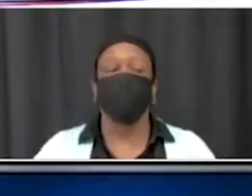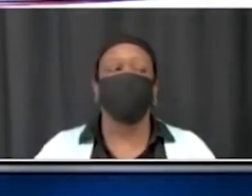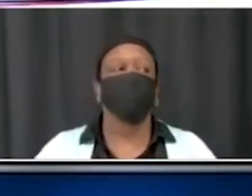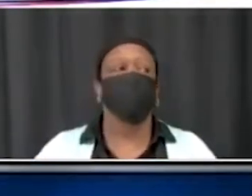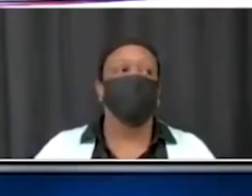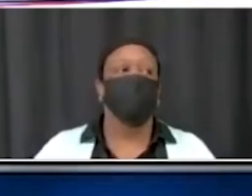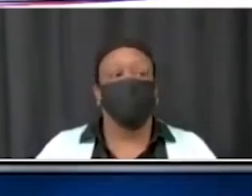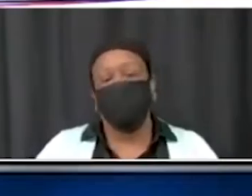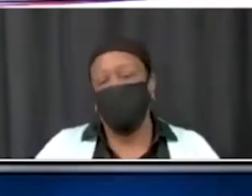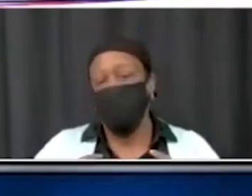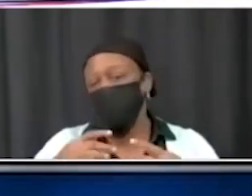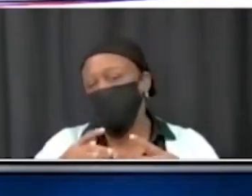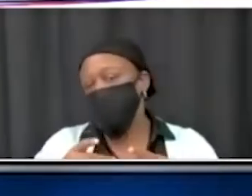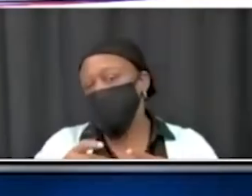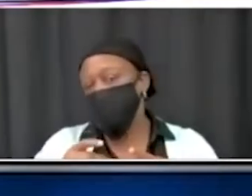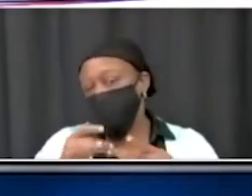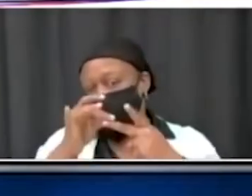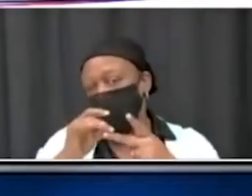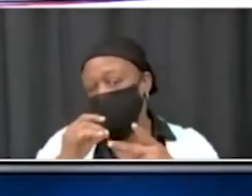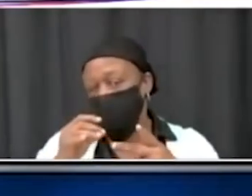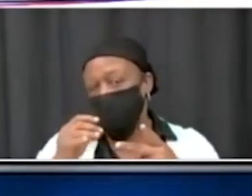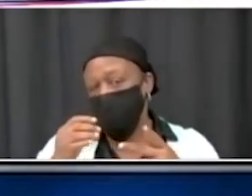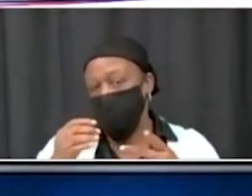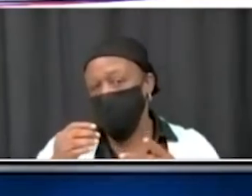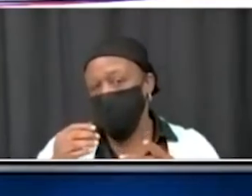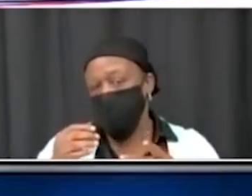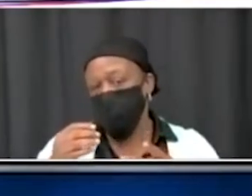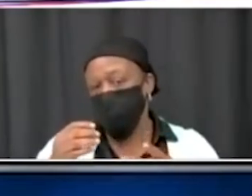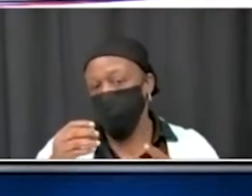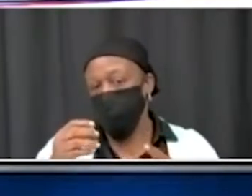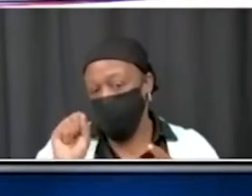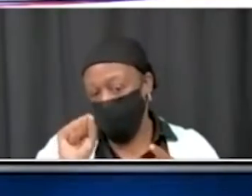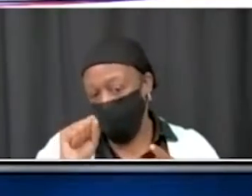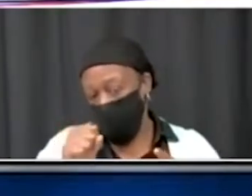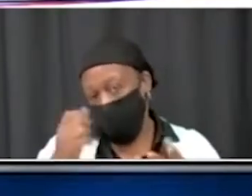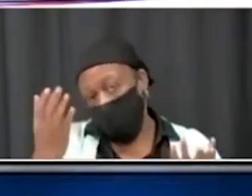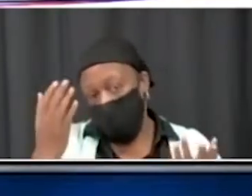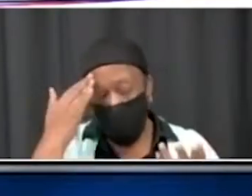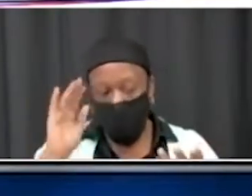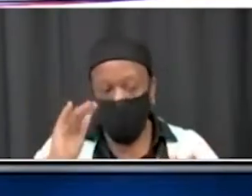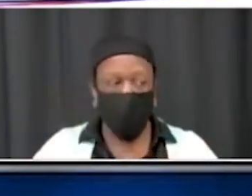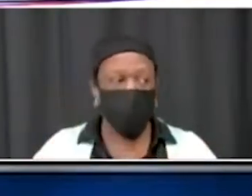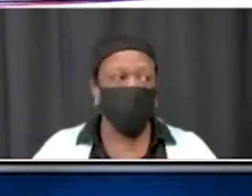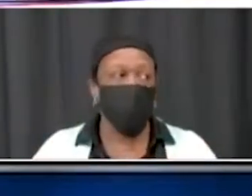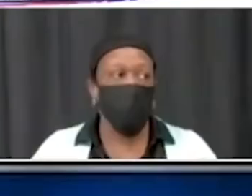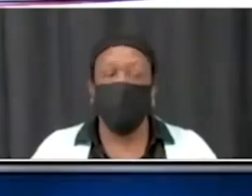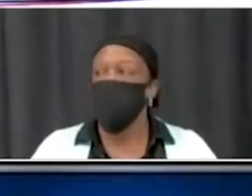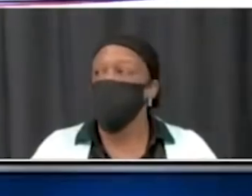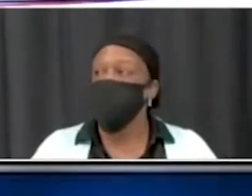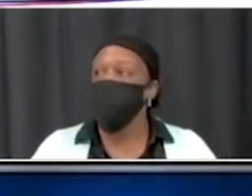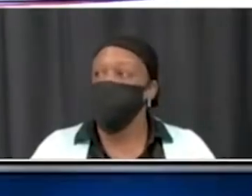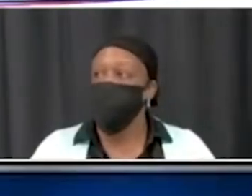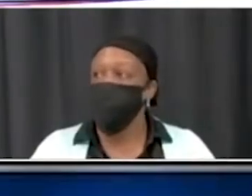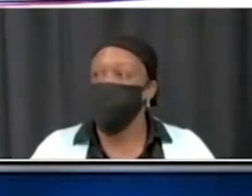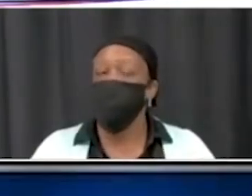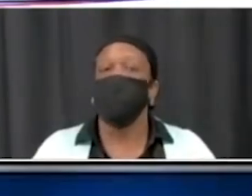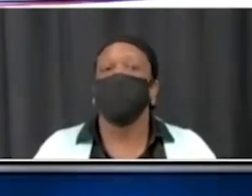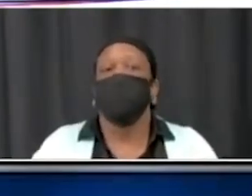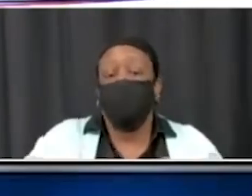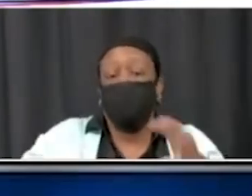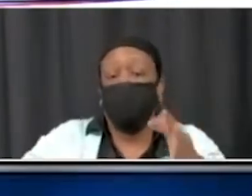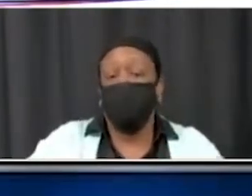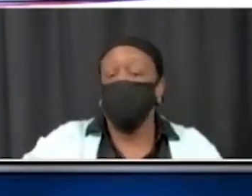of this order shall be liable to a fine not exceeding, again,